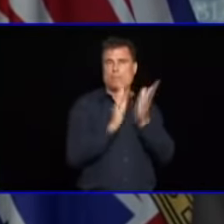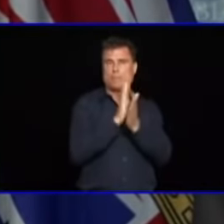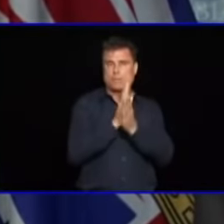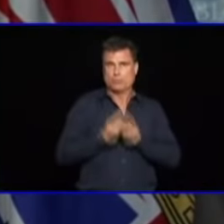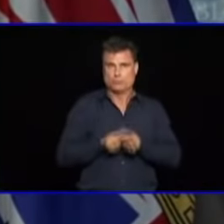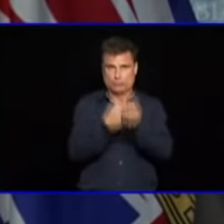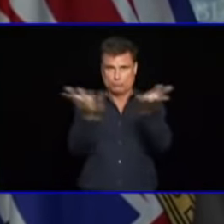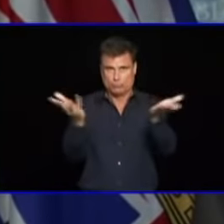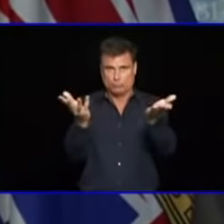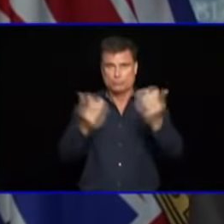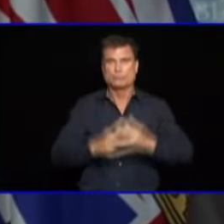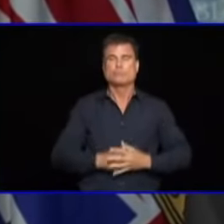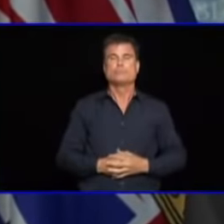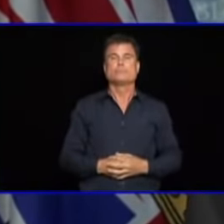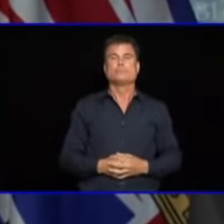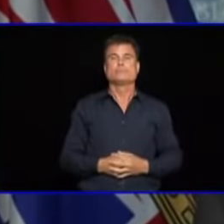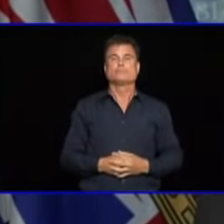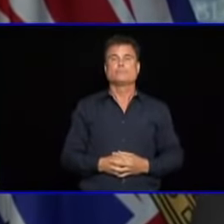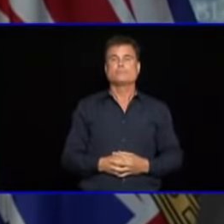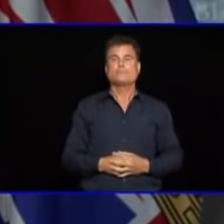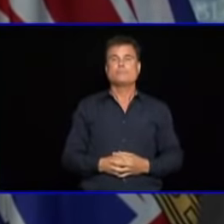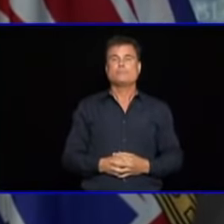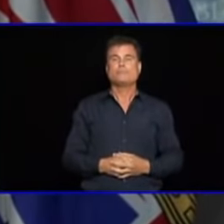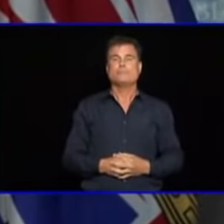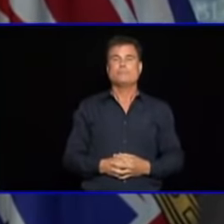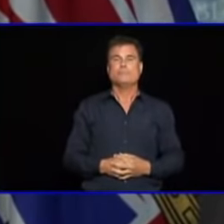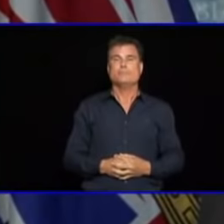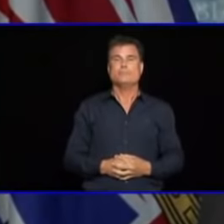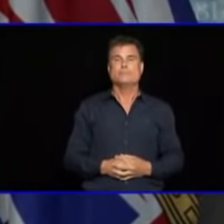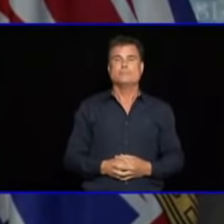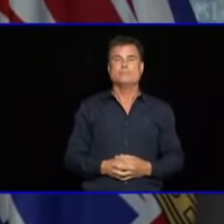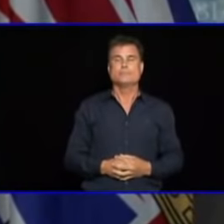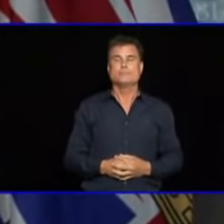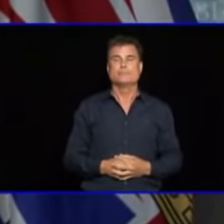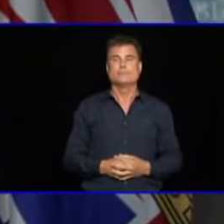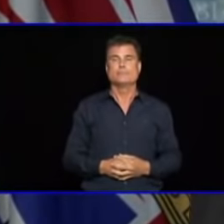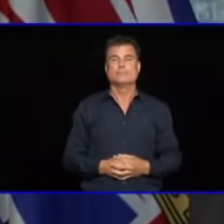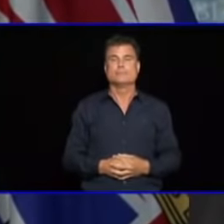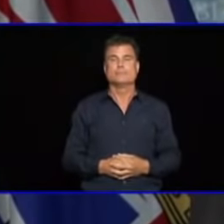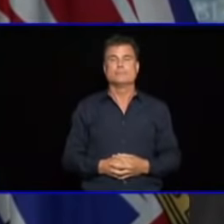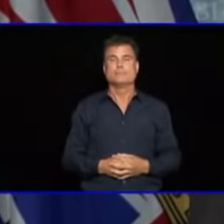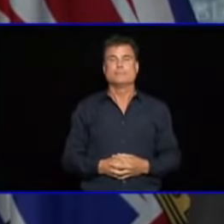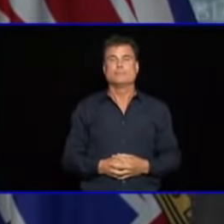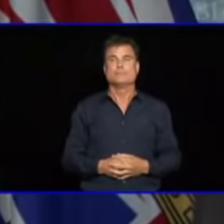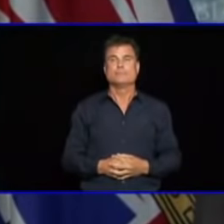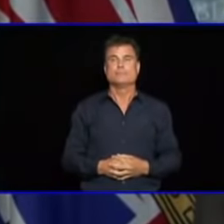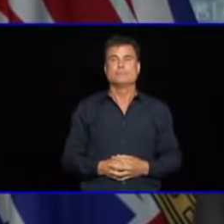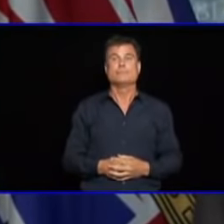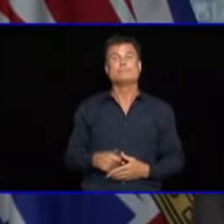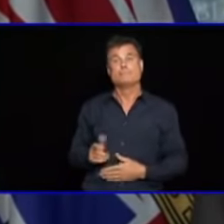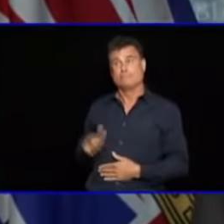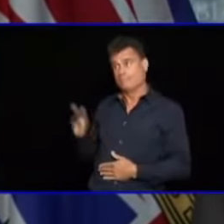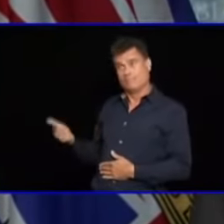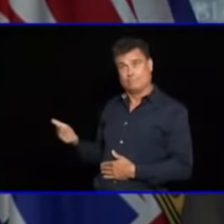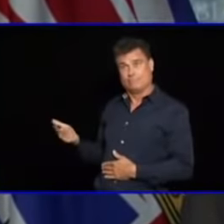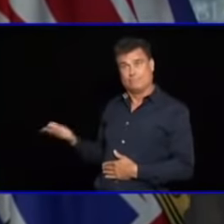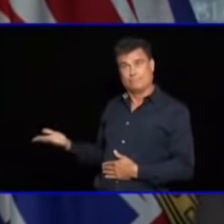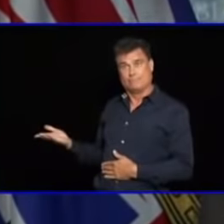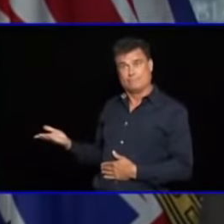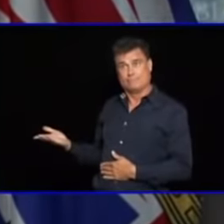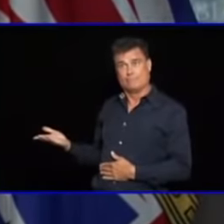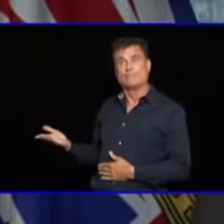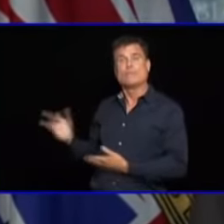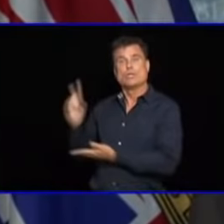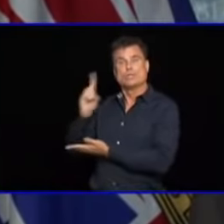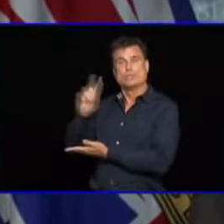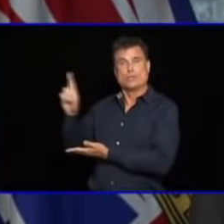detailed information and case counts and other relevant information for the COVID-19 pandemic in British Columbia. And with that, it's my honor, as